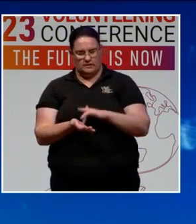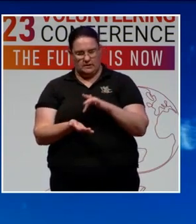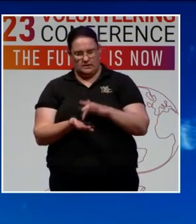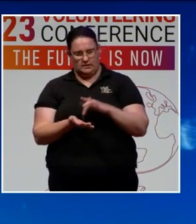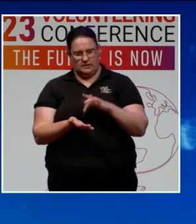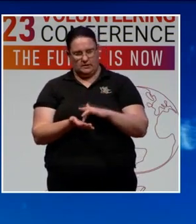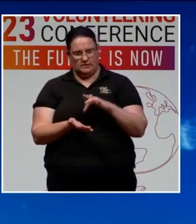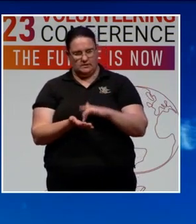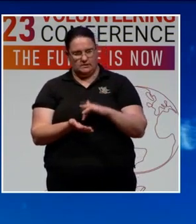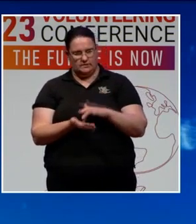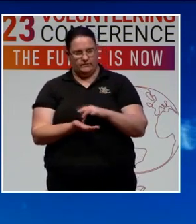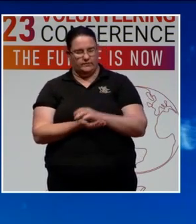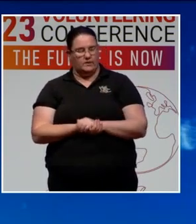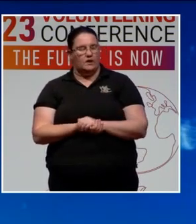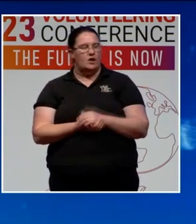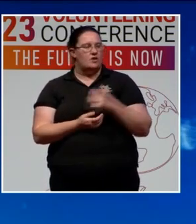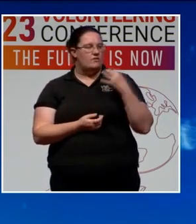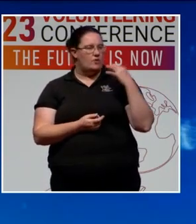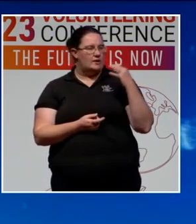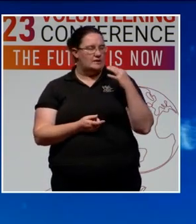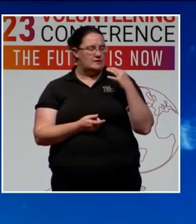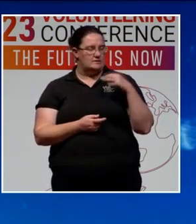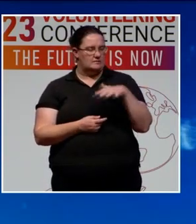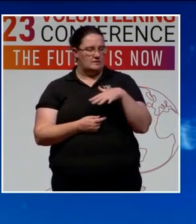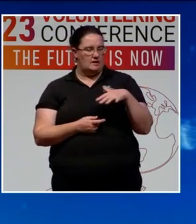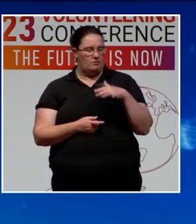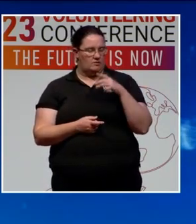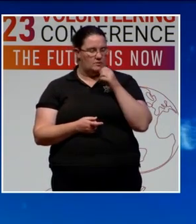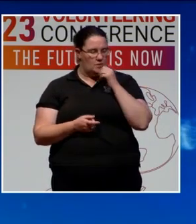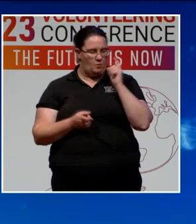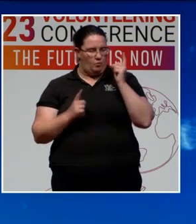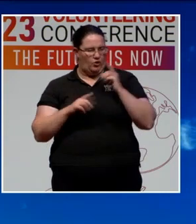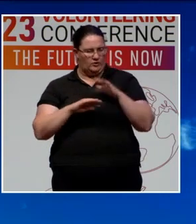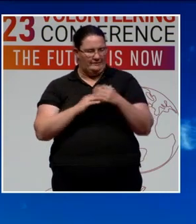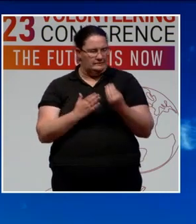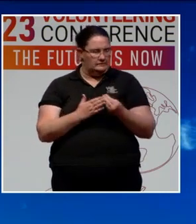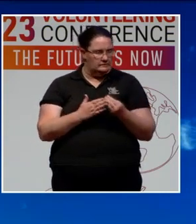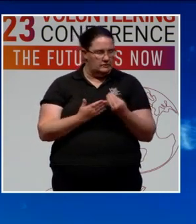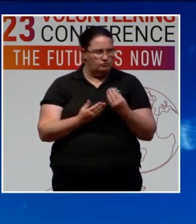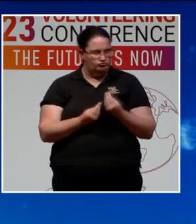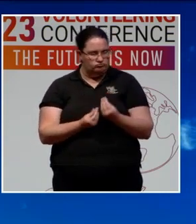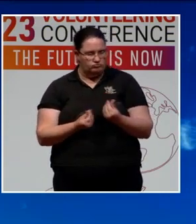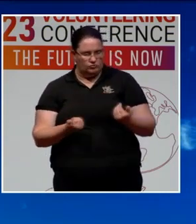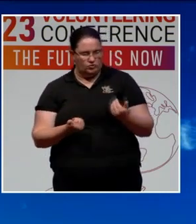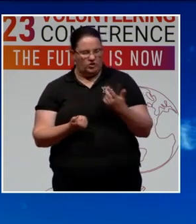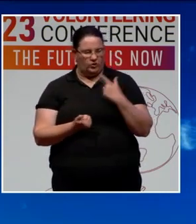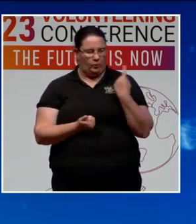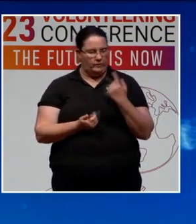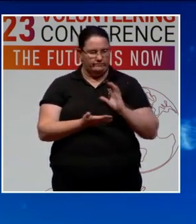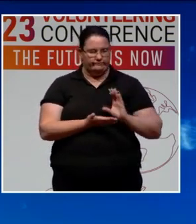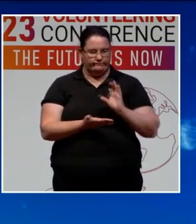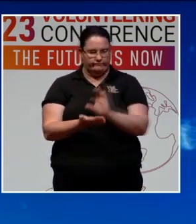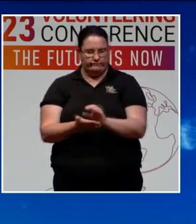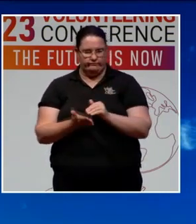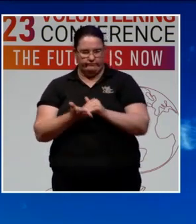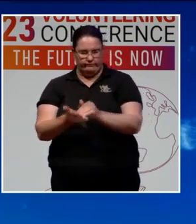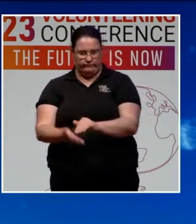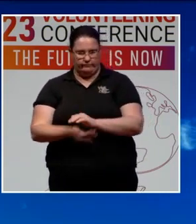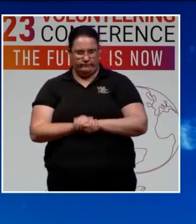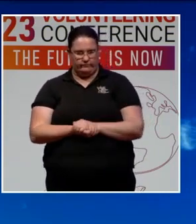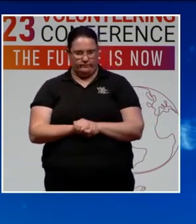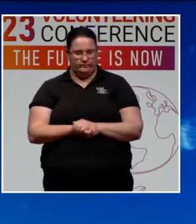immediate viability. This funding will be made available to 37 VRCs in grants